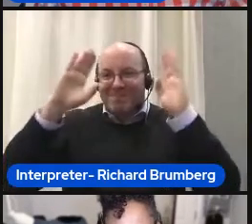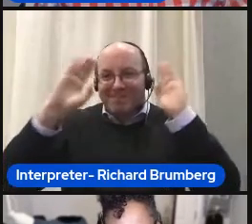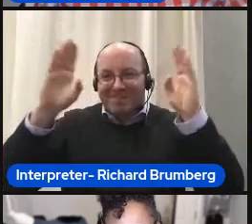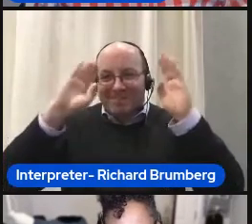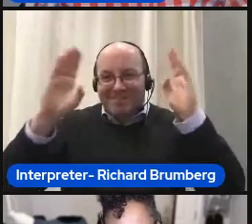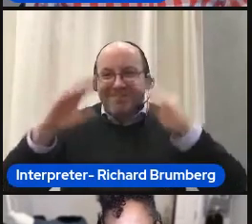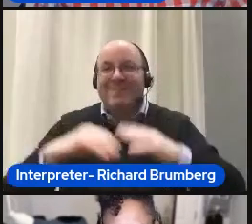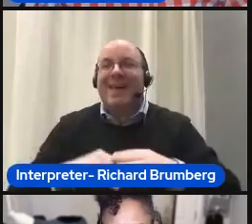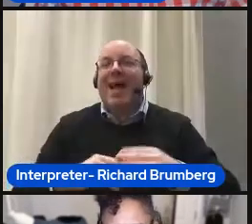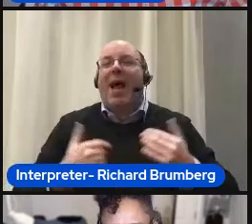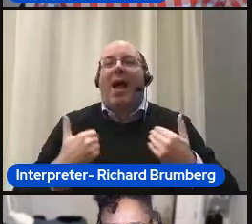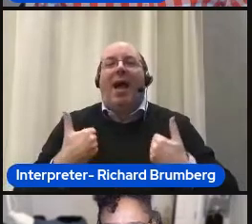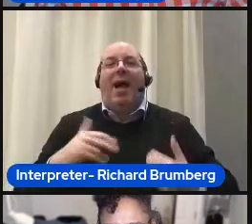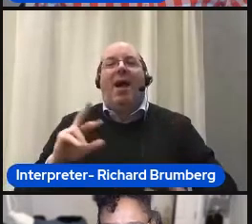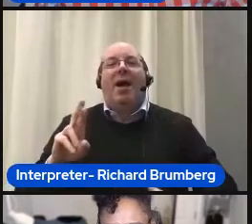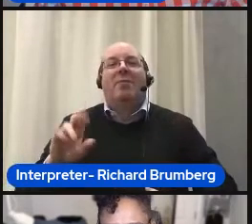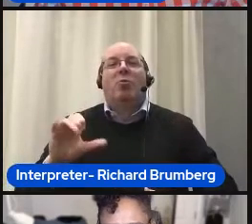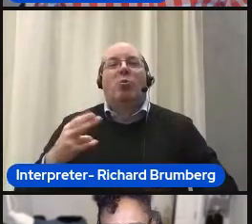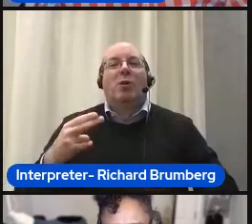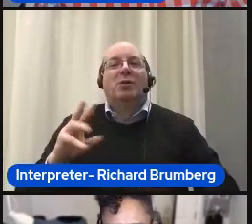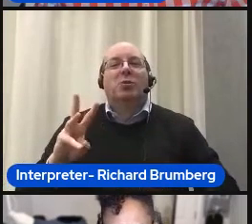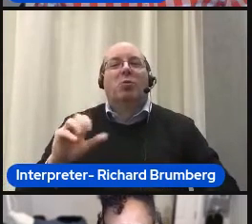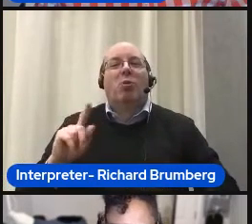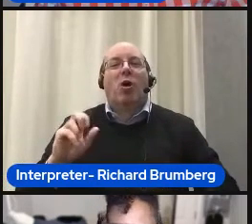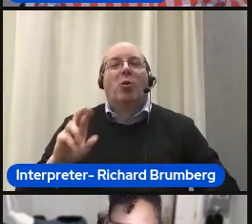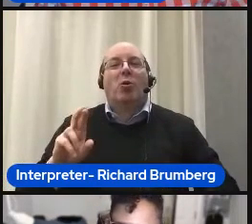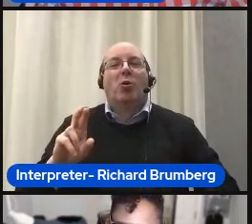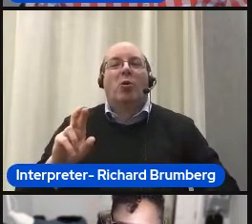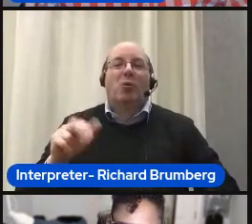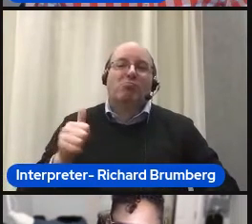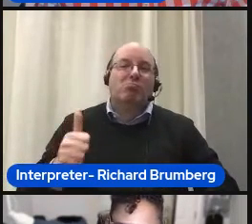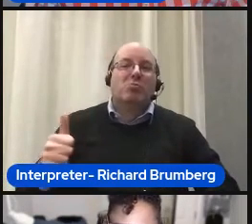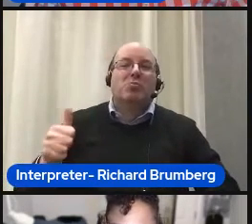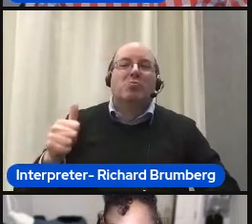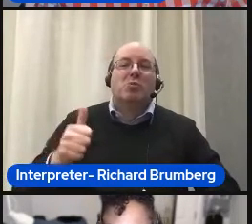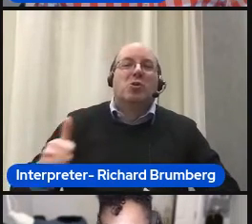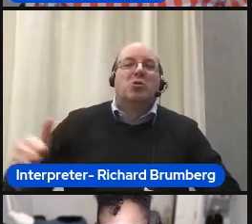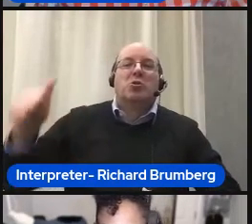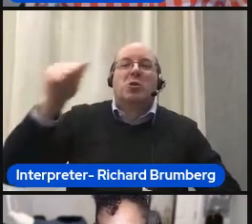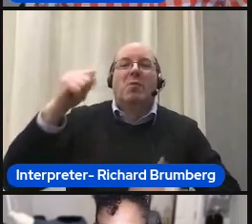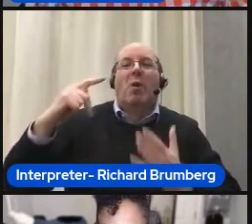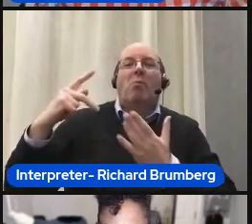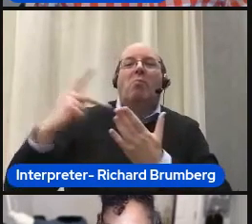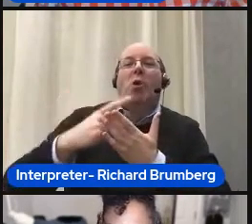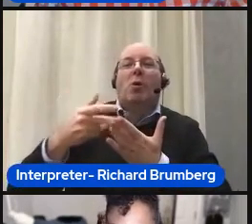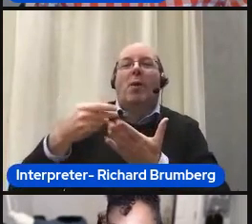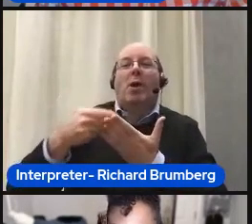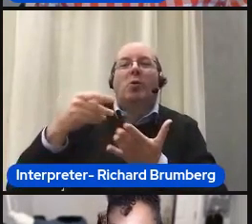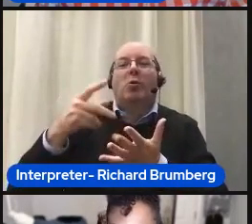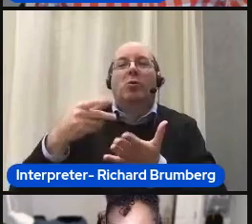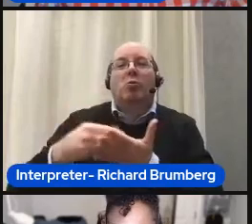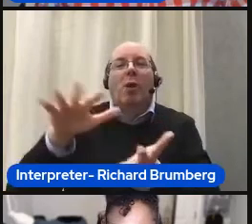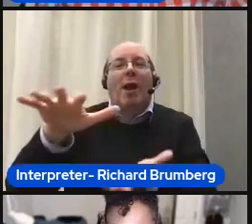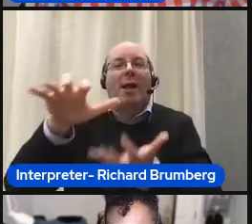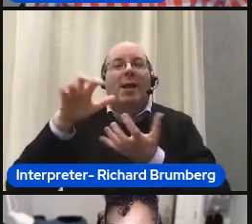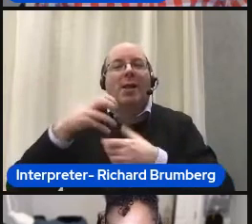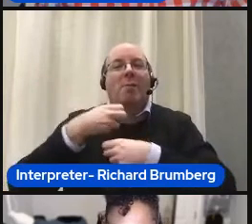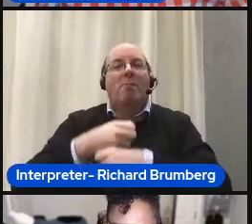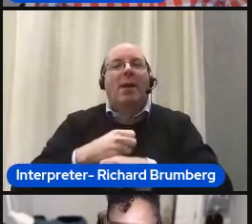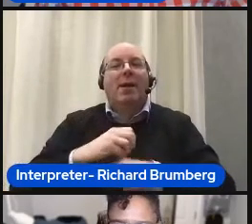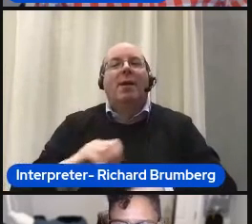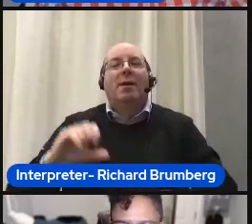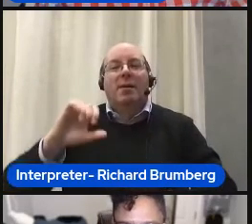everyone. My name is Rich Walter. I'm the Chief of Programs and Grant Making at Jewish Federation of Greater Atlanta.